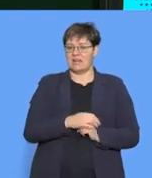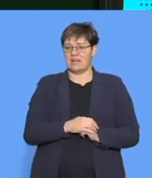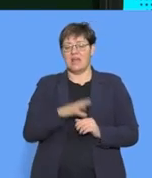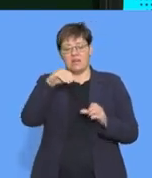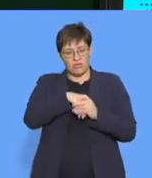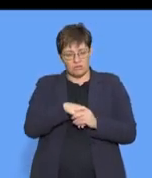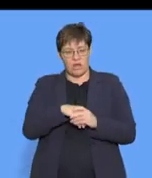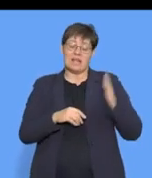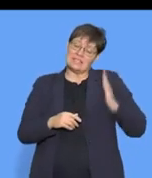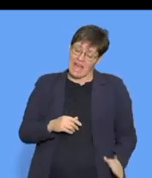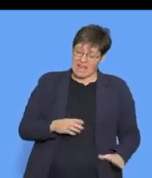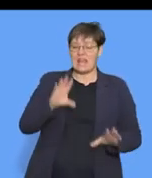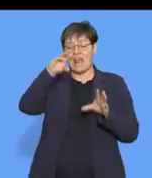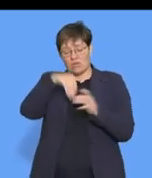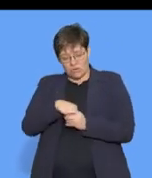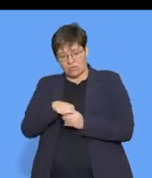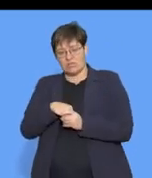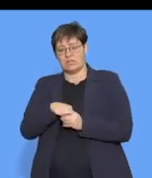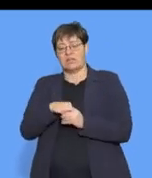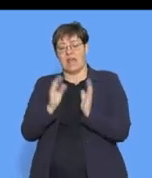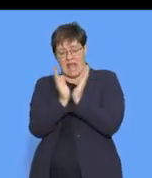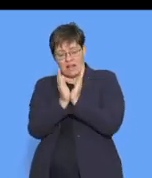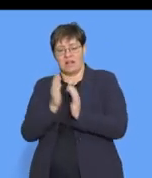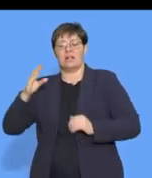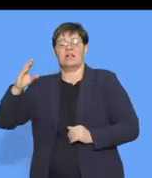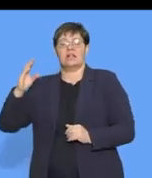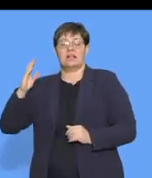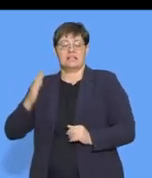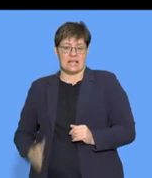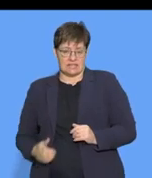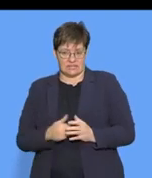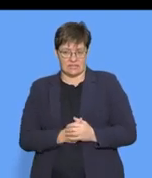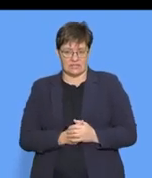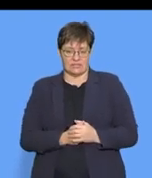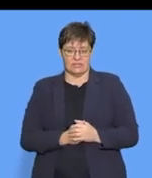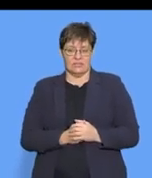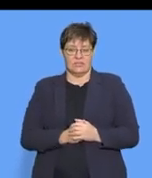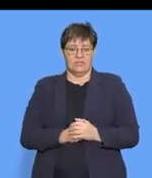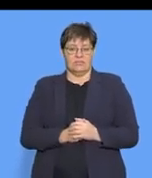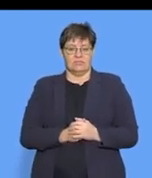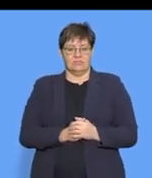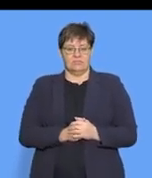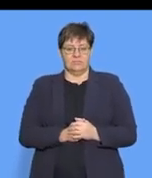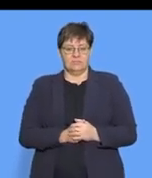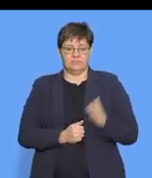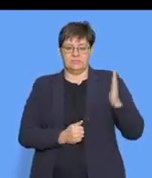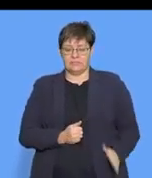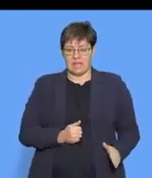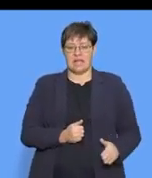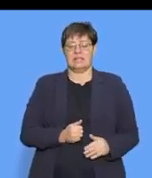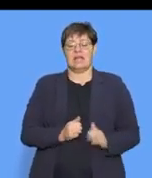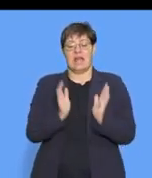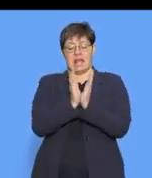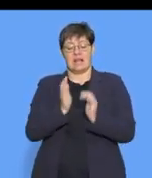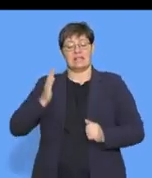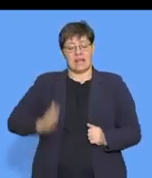and a side. So for area rule, you need to be given side, angle side, and it needs to